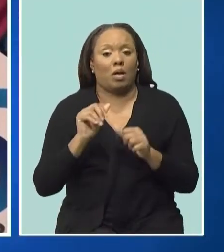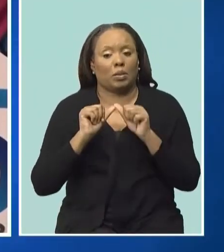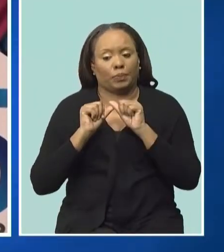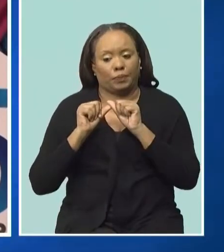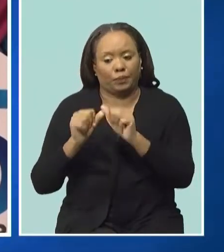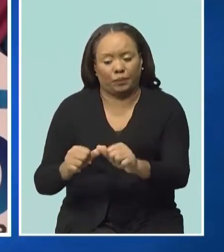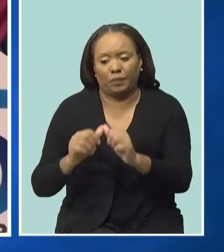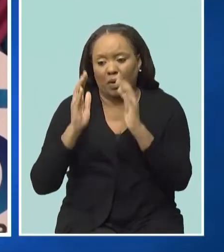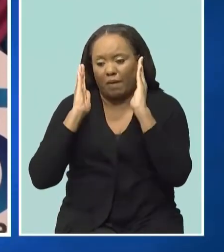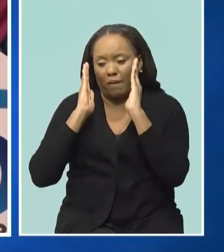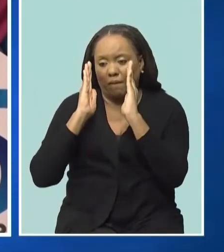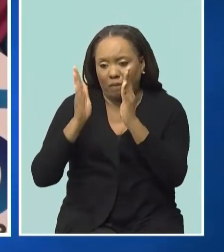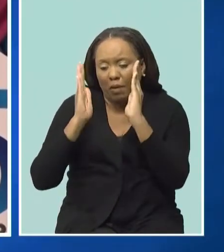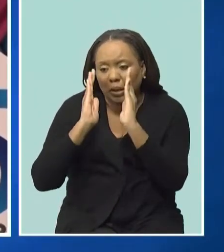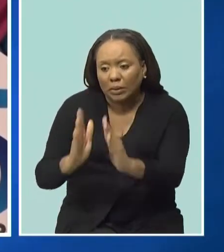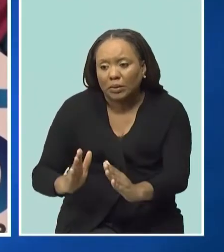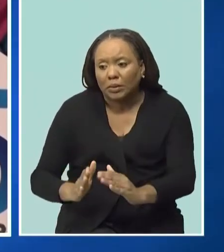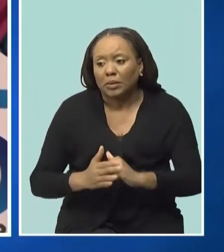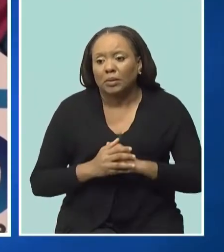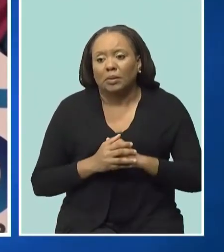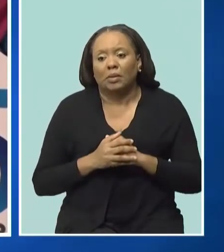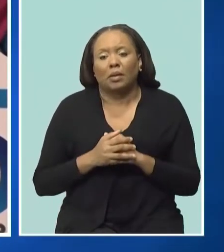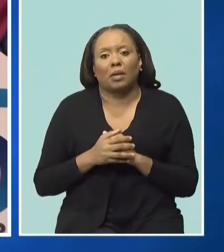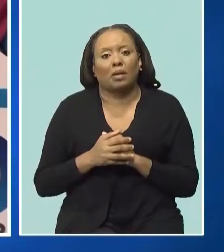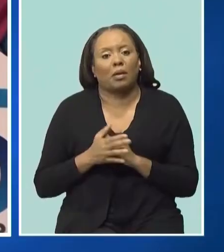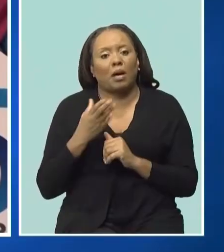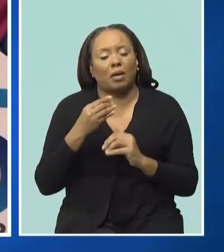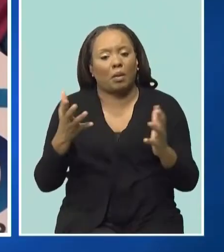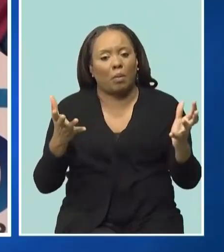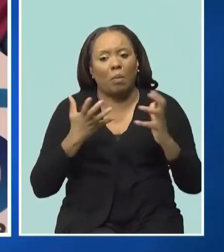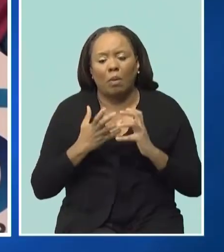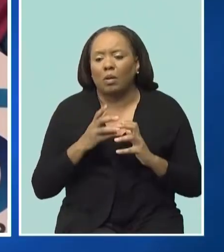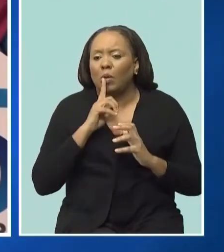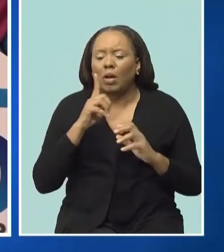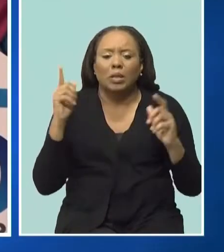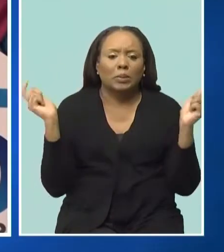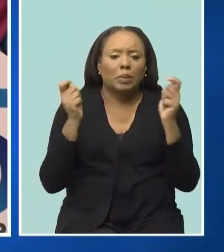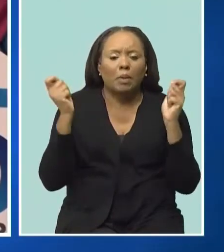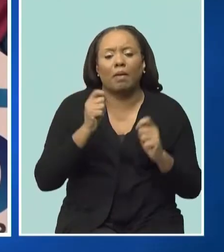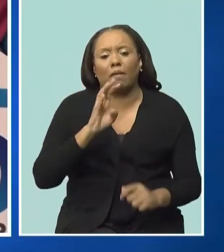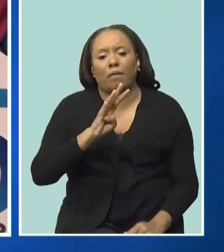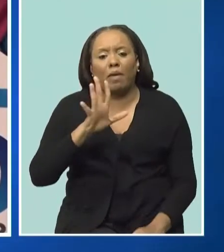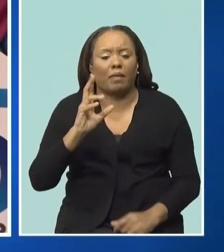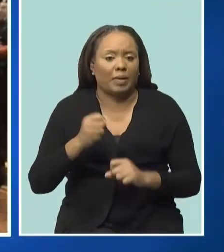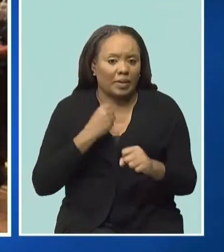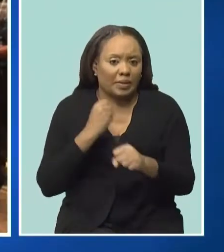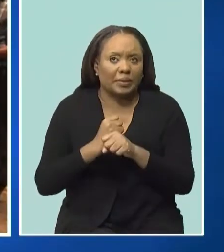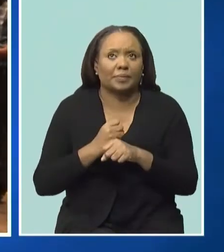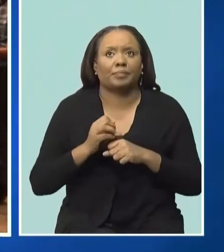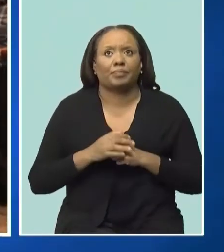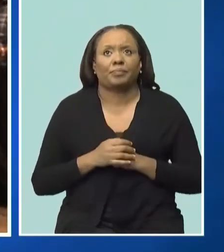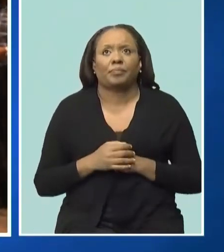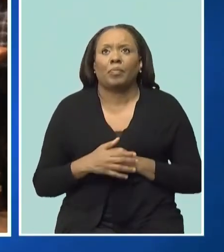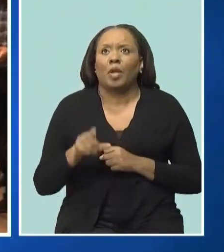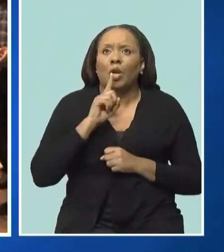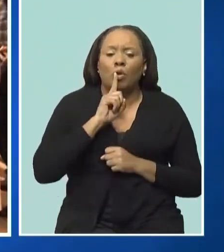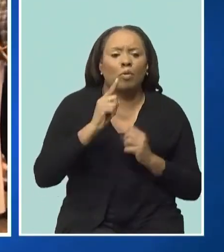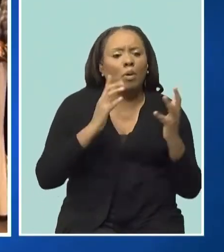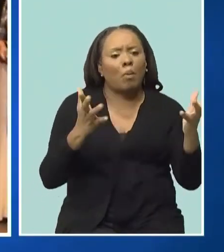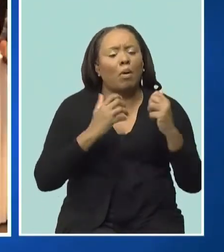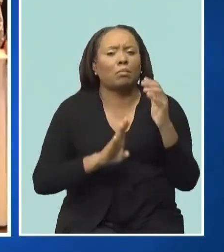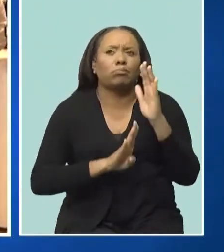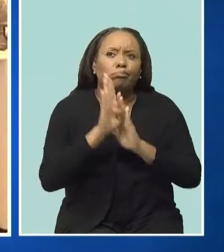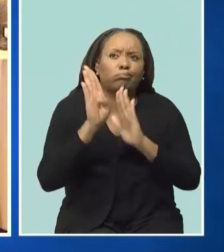and results-driven as we turn the page on this 45th milestone. The CEO said they are determined to achieve continued